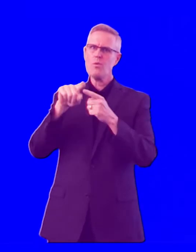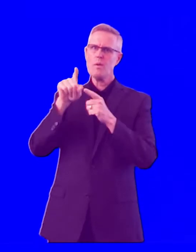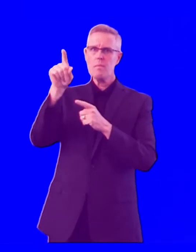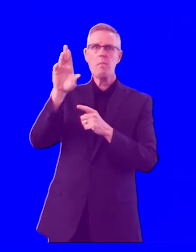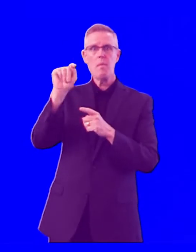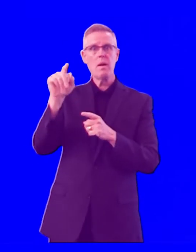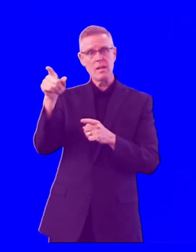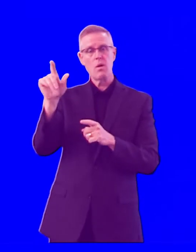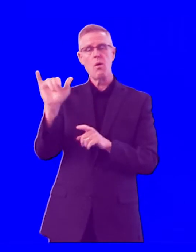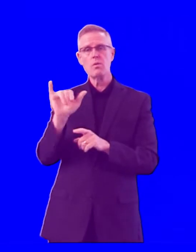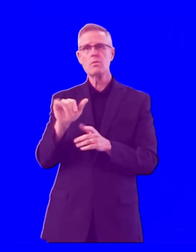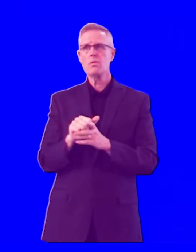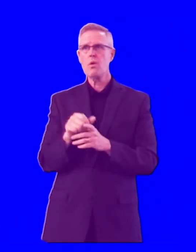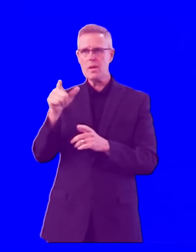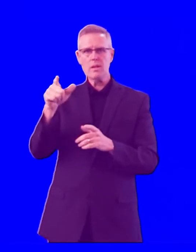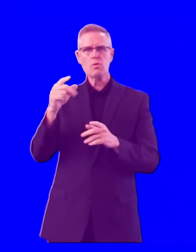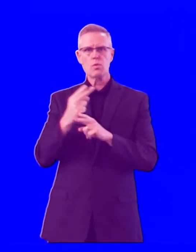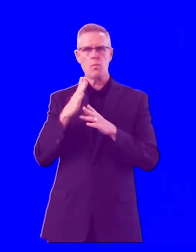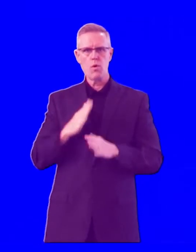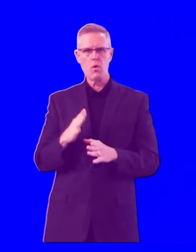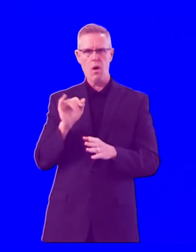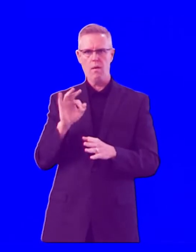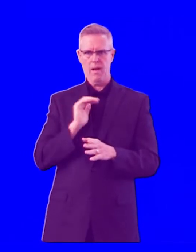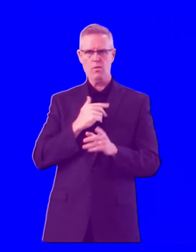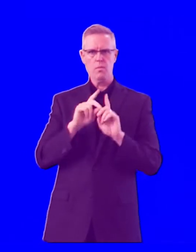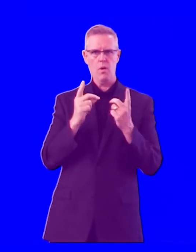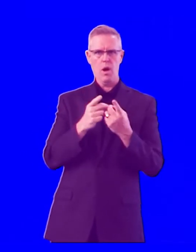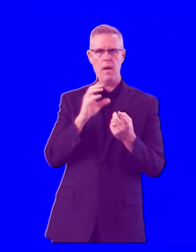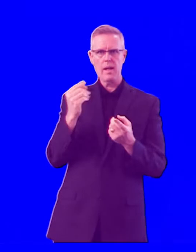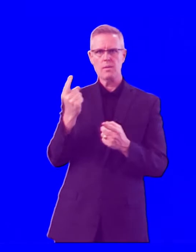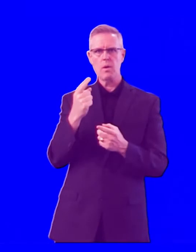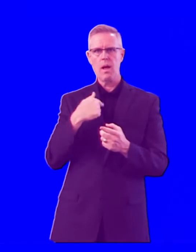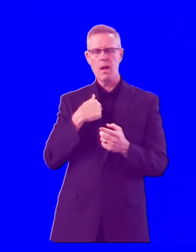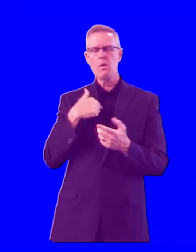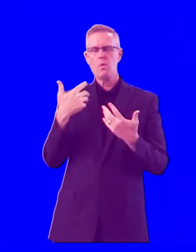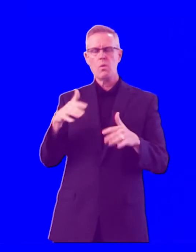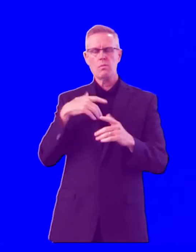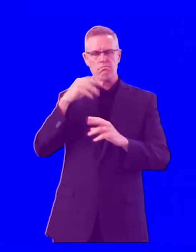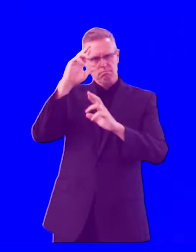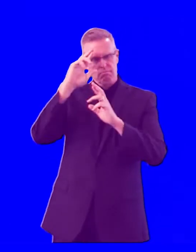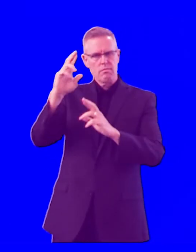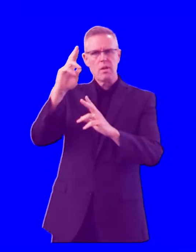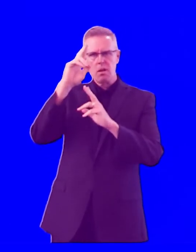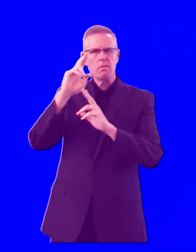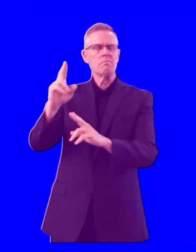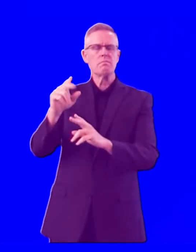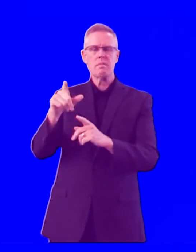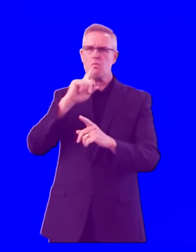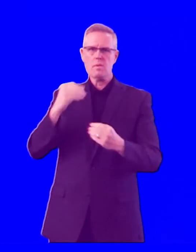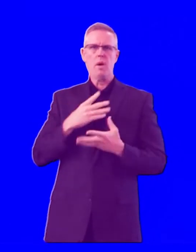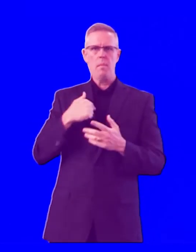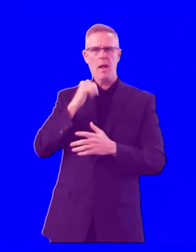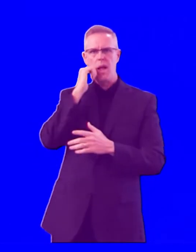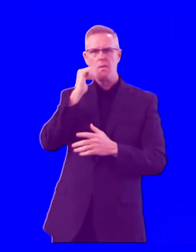he's also someone who is a consumer of the department and someone who I hold in very high esteem and who inspires me every day.